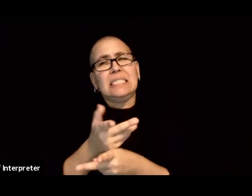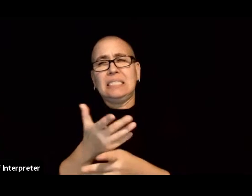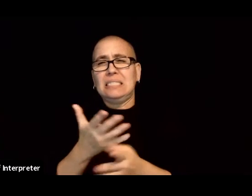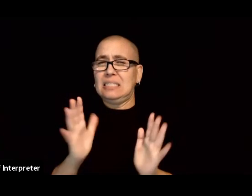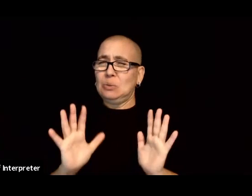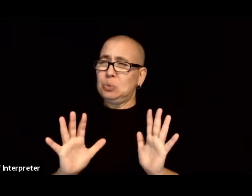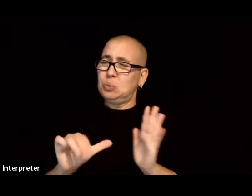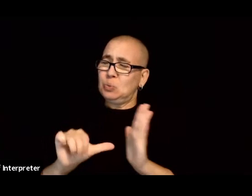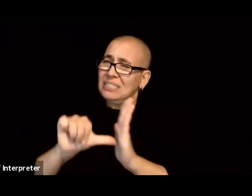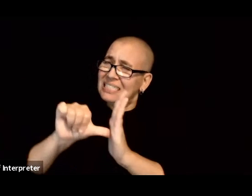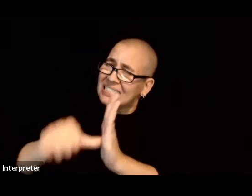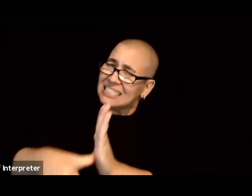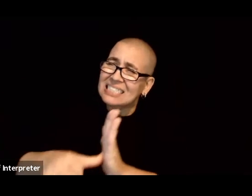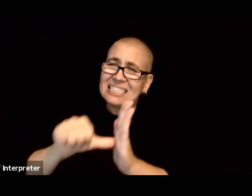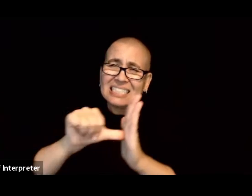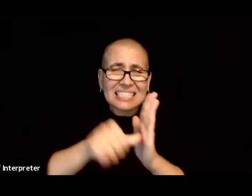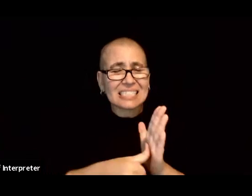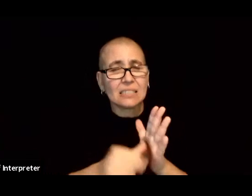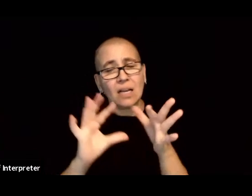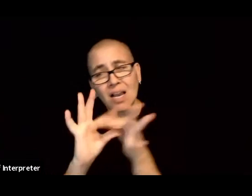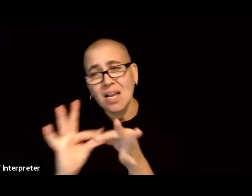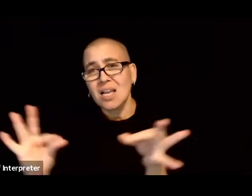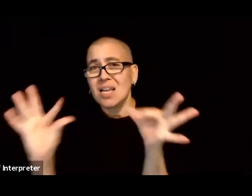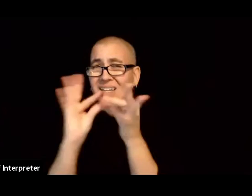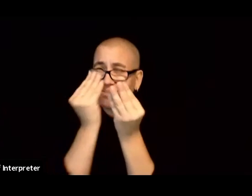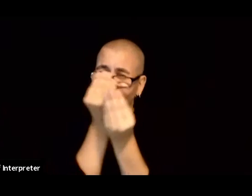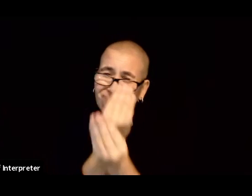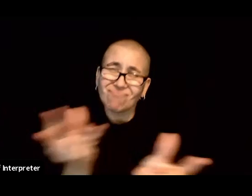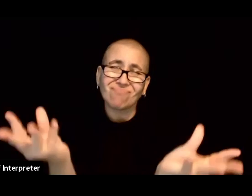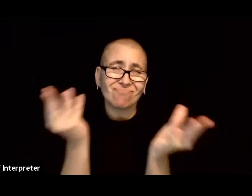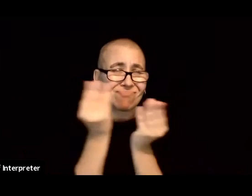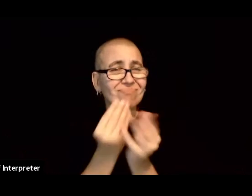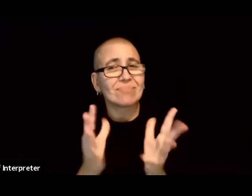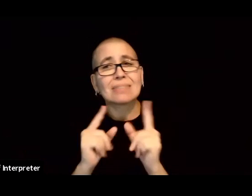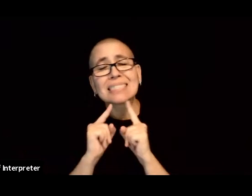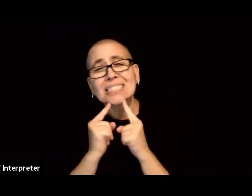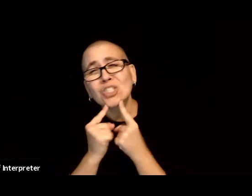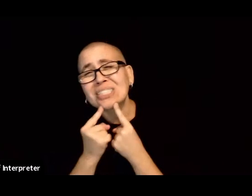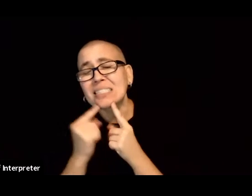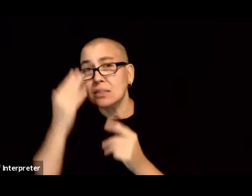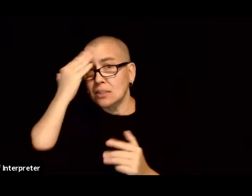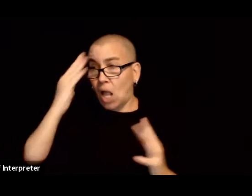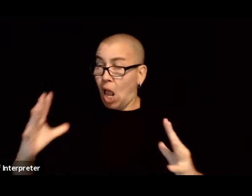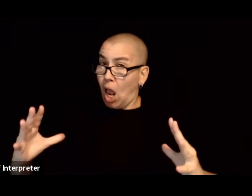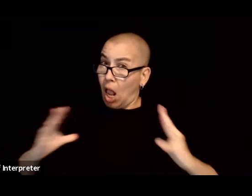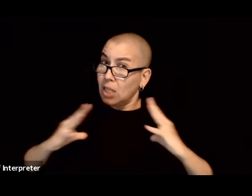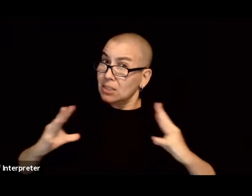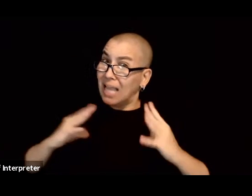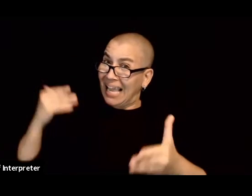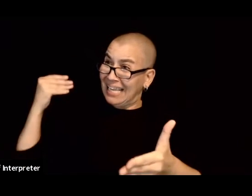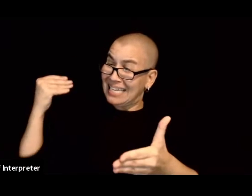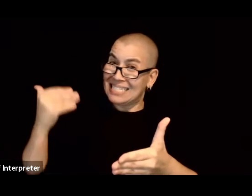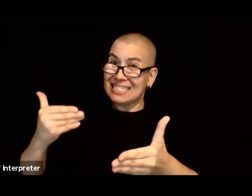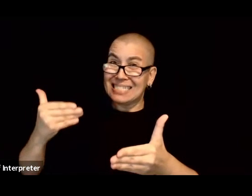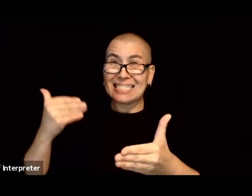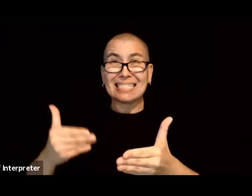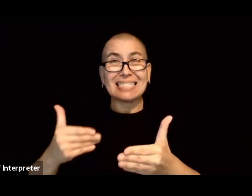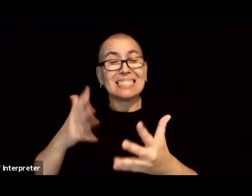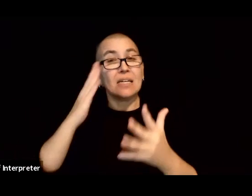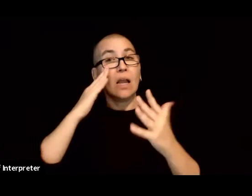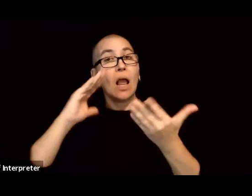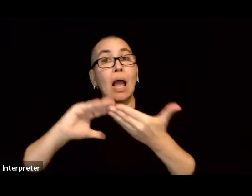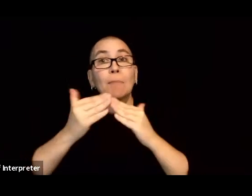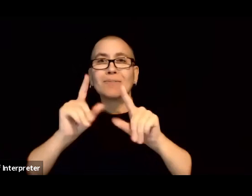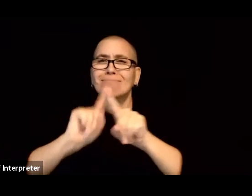messaging about holidays, community celebrations, cultural